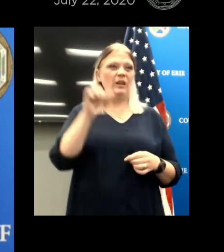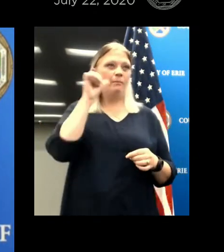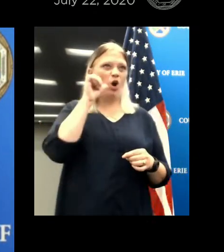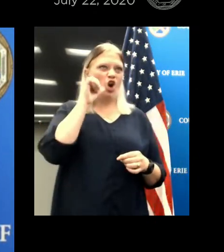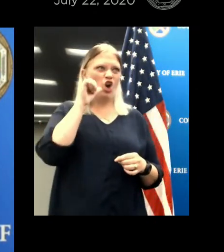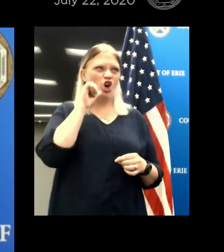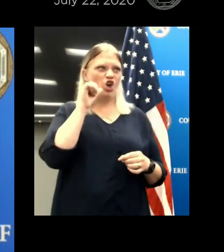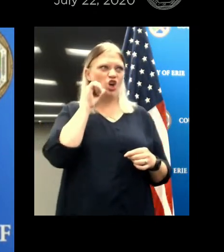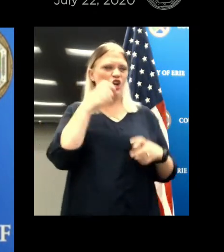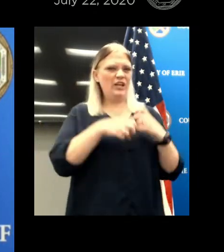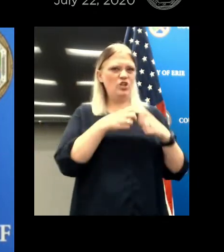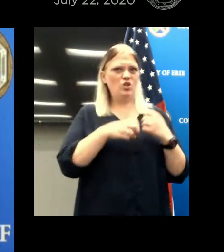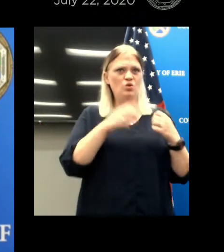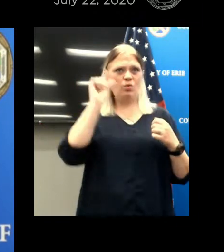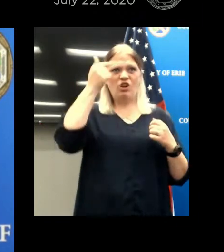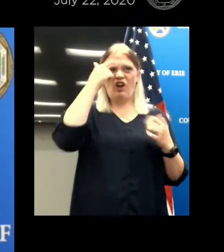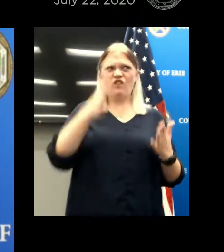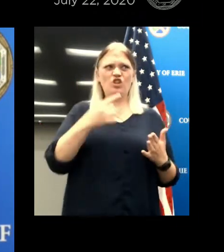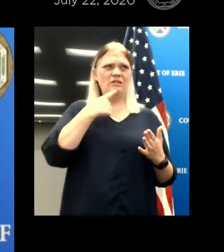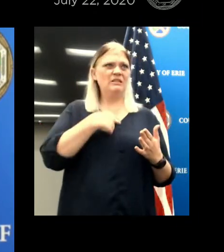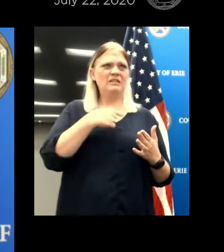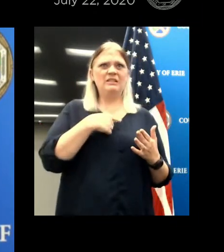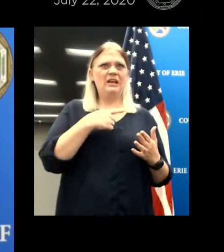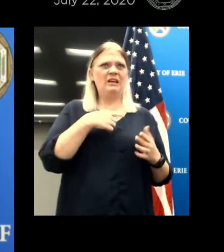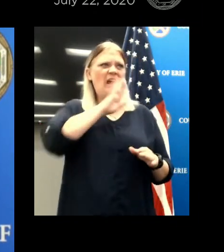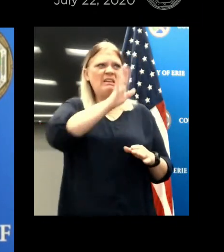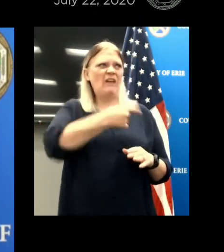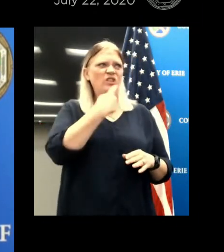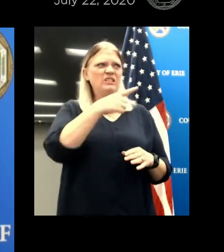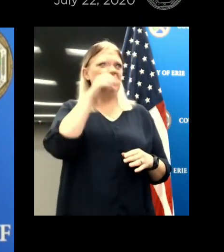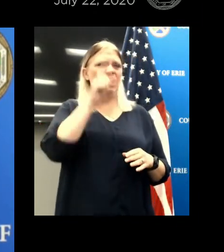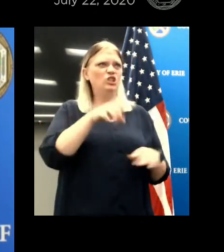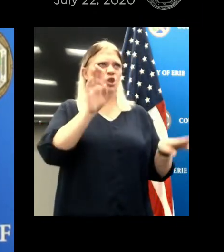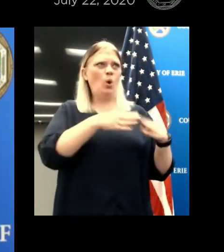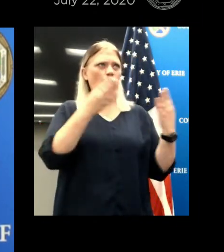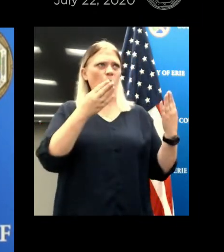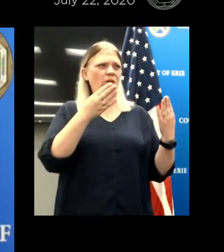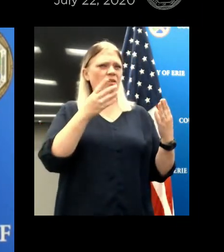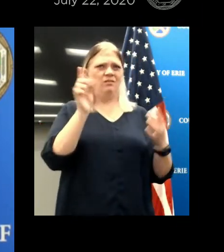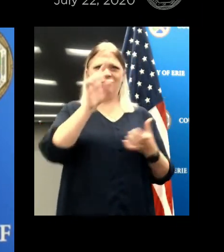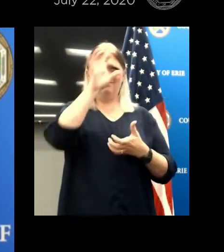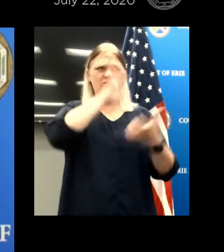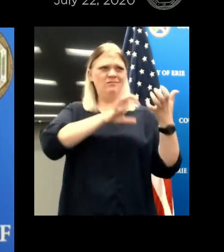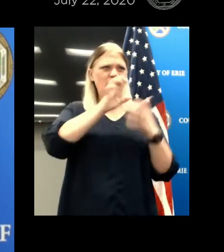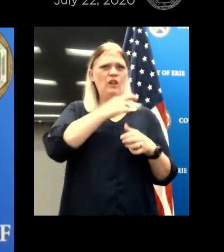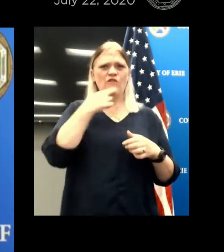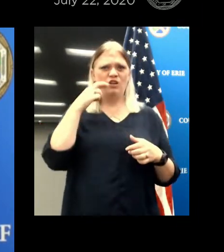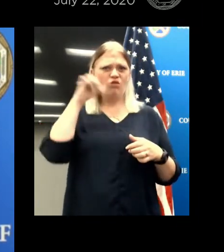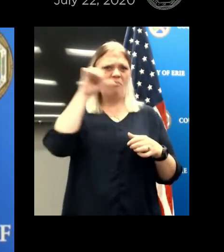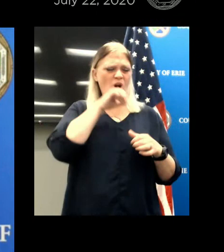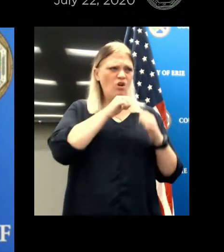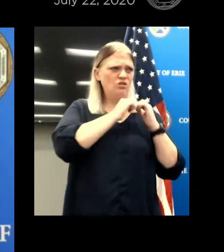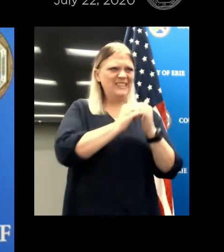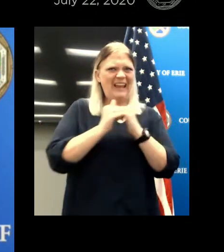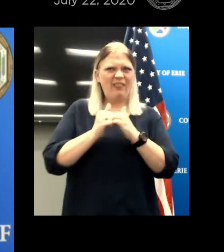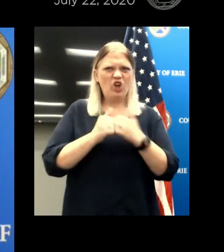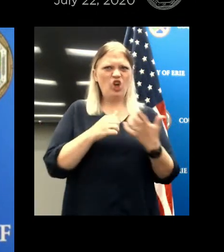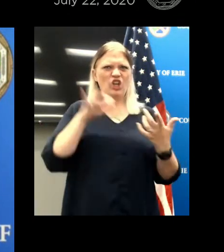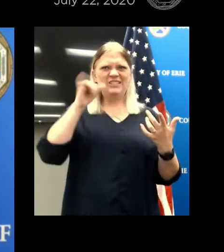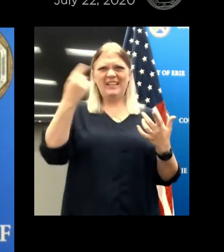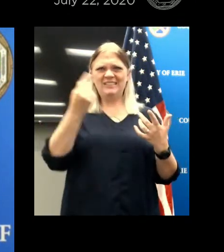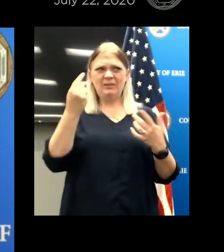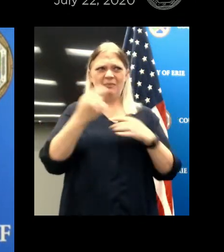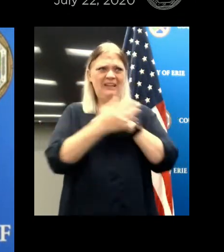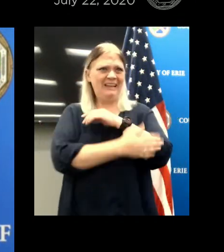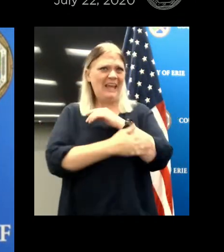never said bars should open. Where does the confusion lie? Because so many have restaurant bars together, and was that something on a